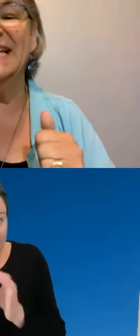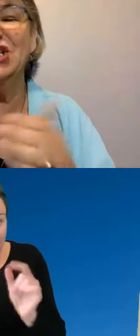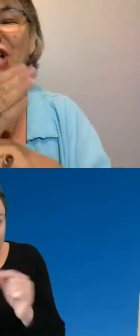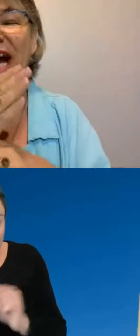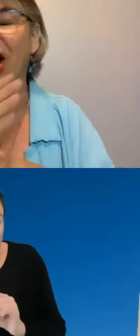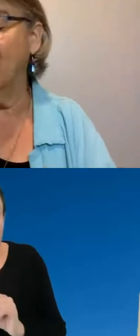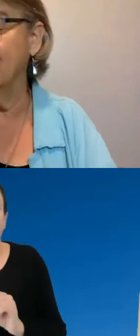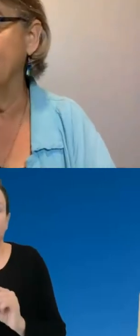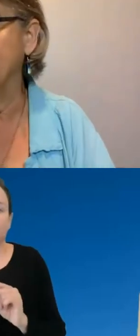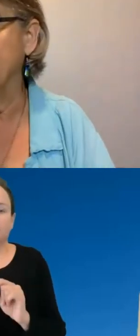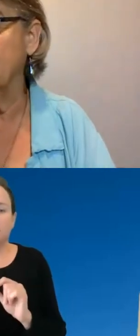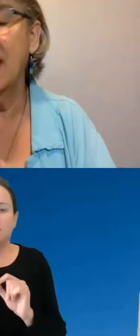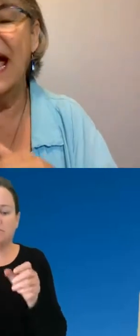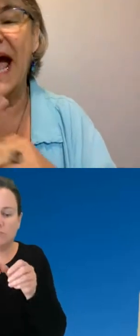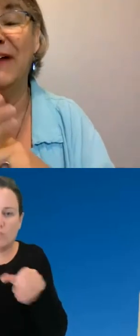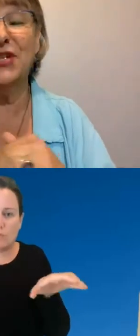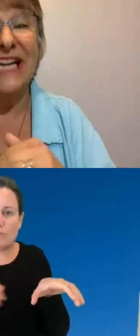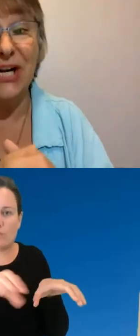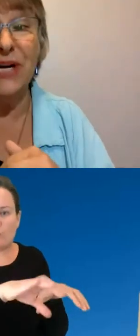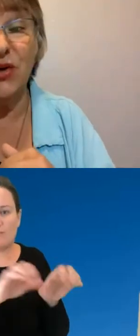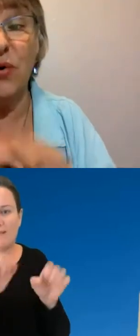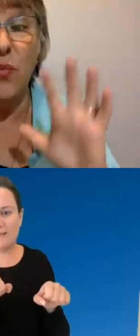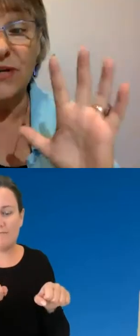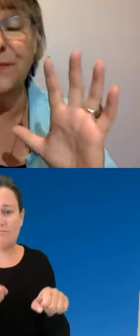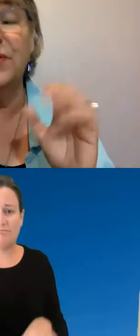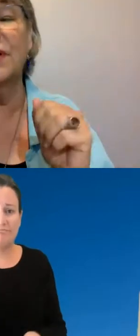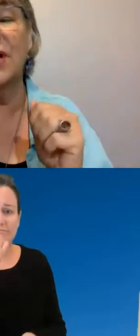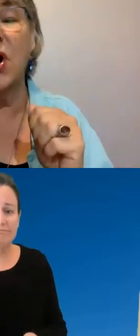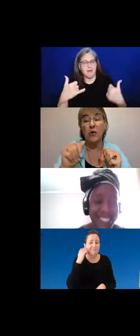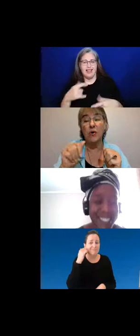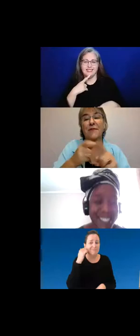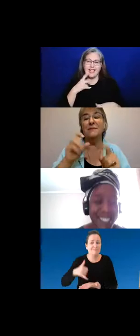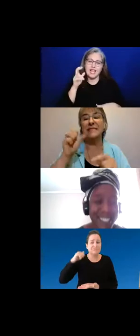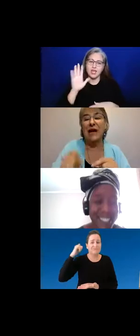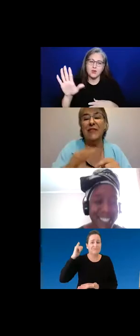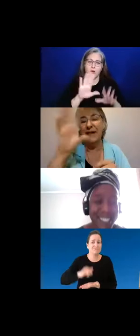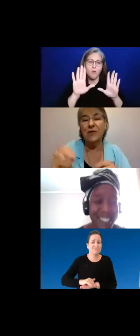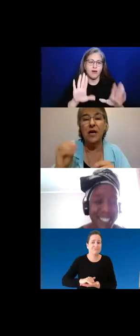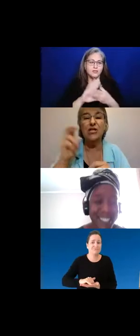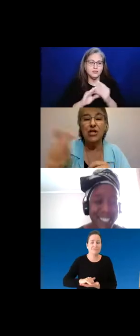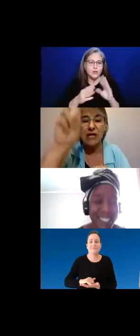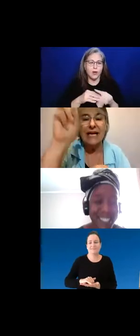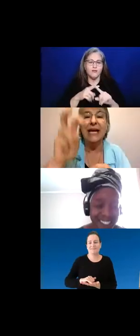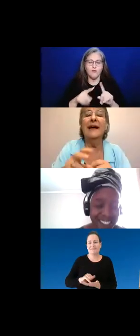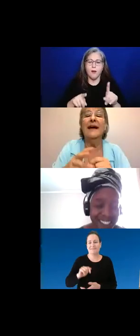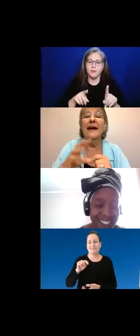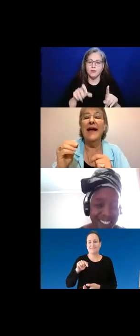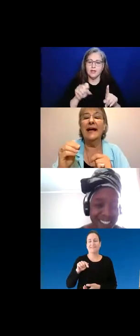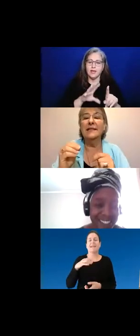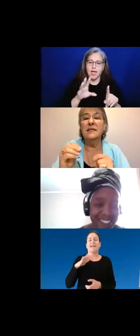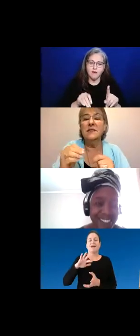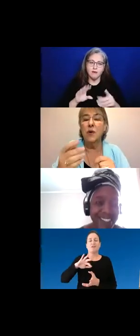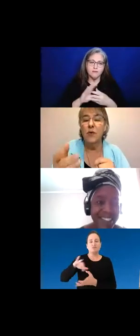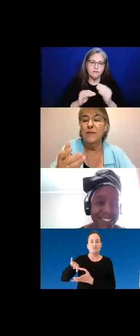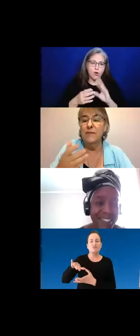can share. That's a wrap. Hearing your wonderful Kona from South Africa journey. Yes.